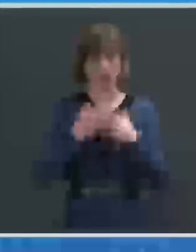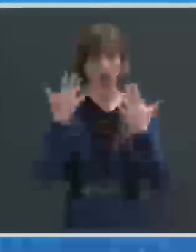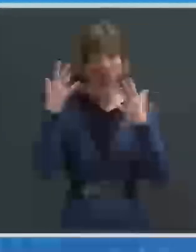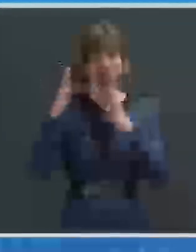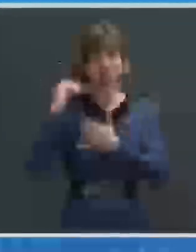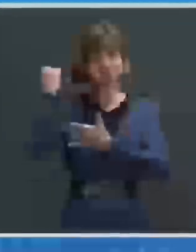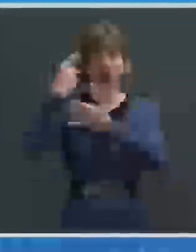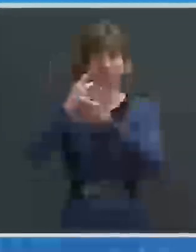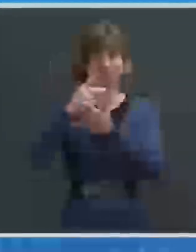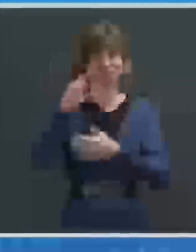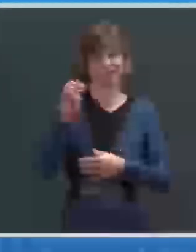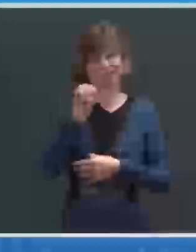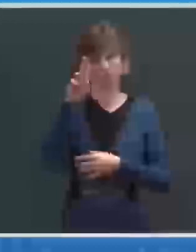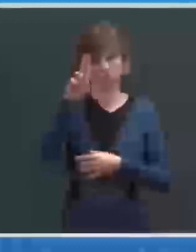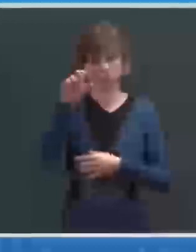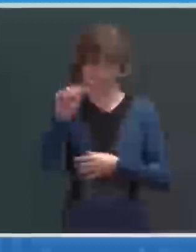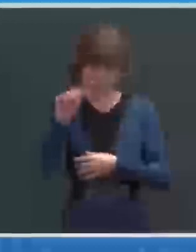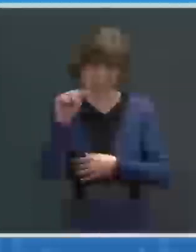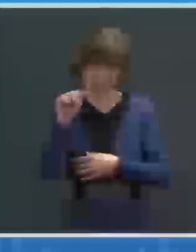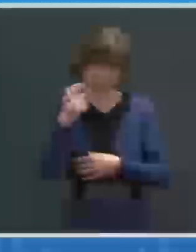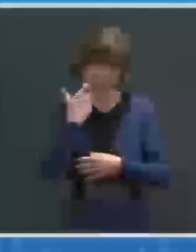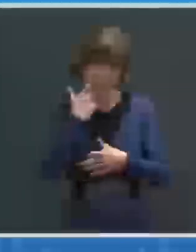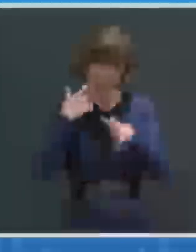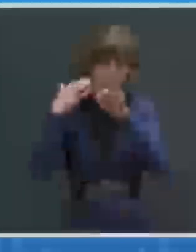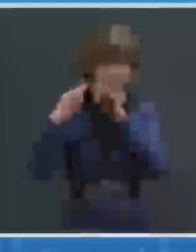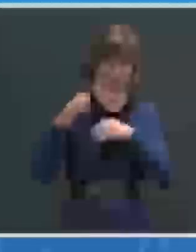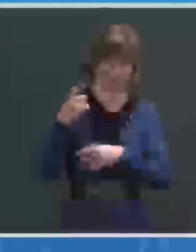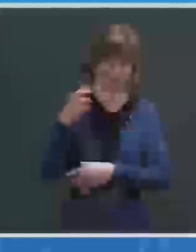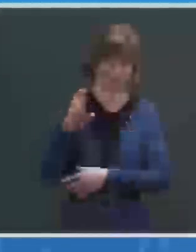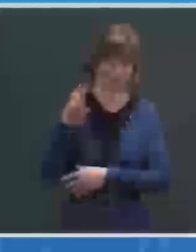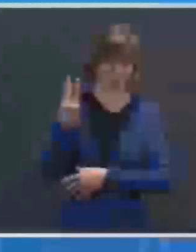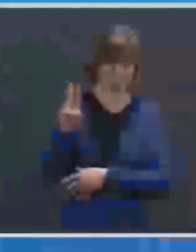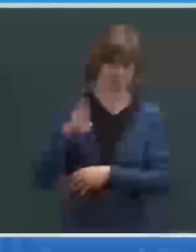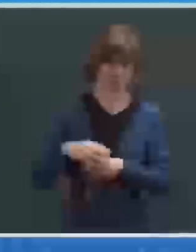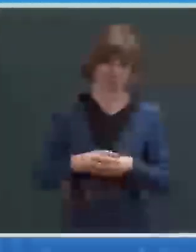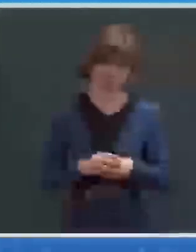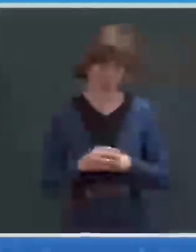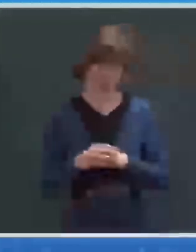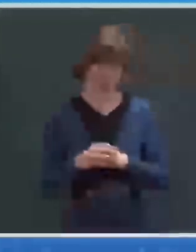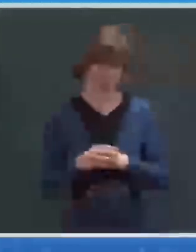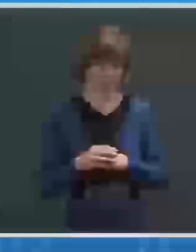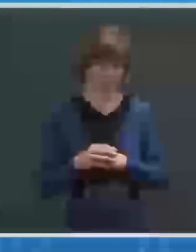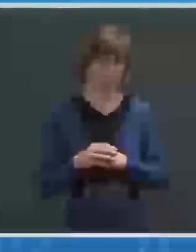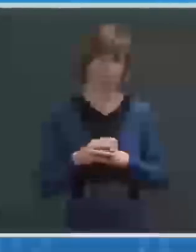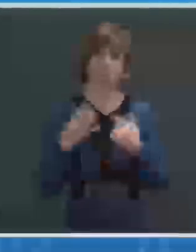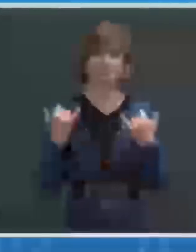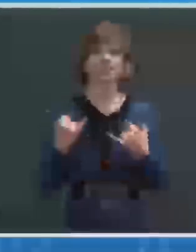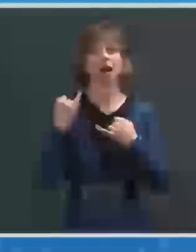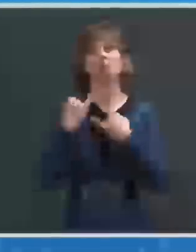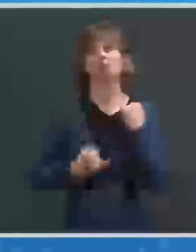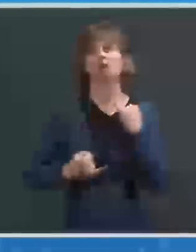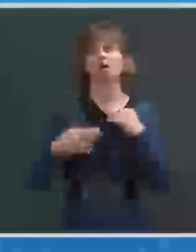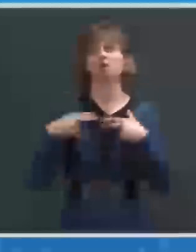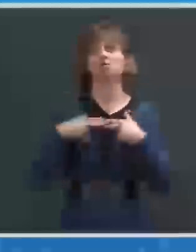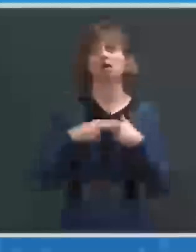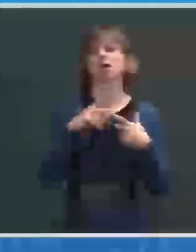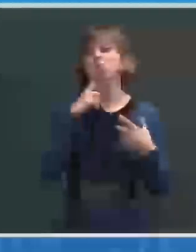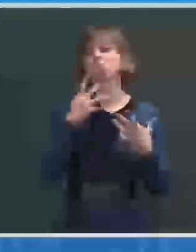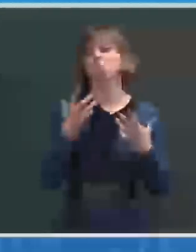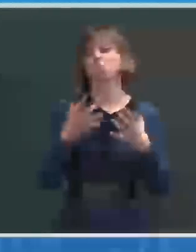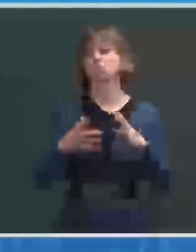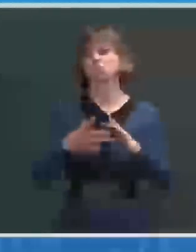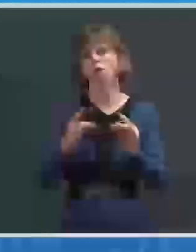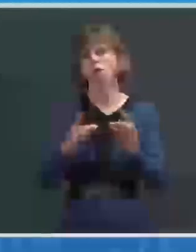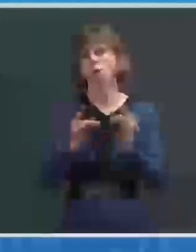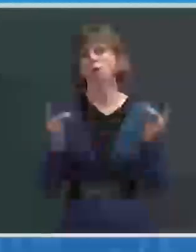an EUA, as has been described by Dr. Walensky. Let me go to the last slide and just make a comment that I think